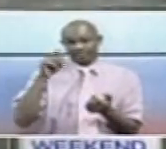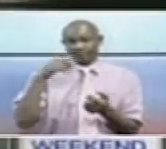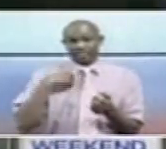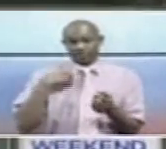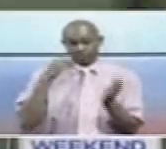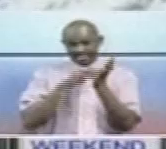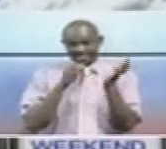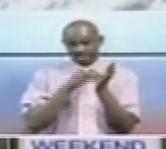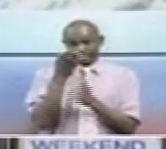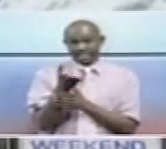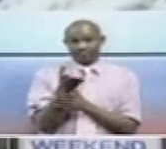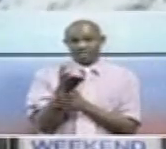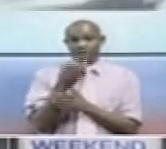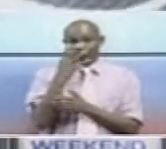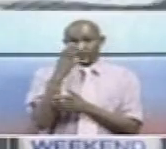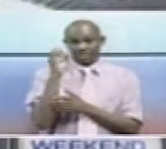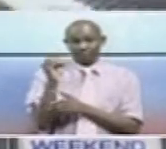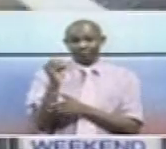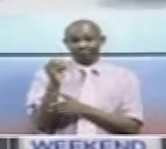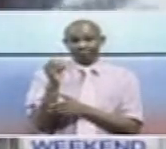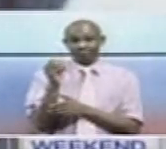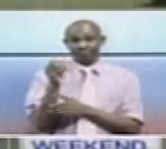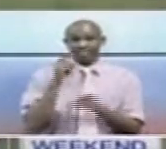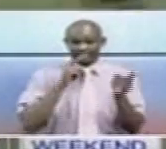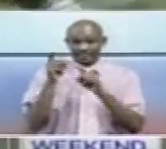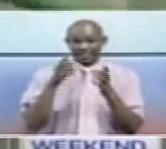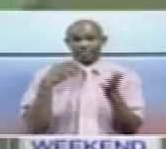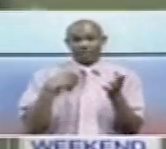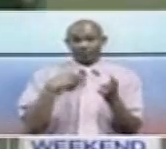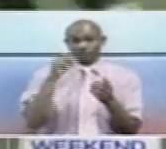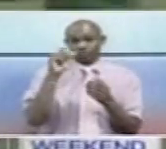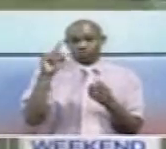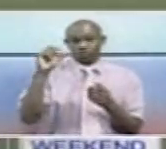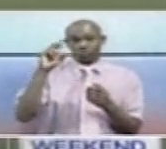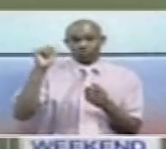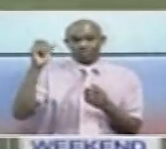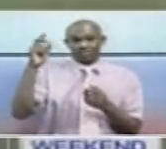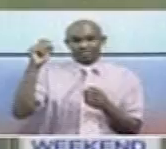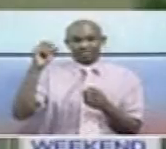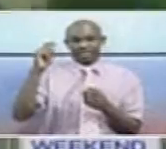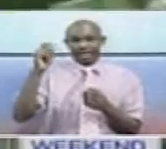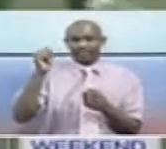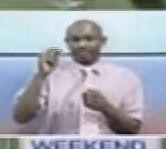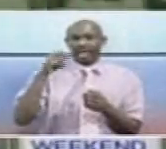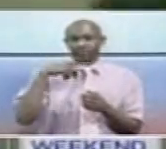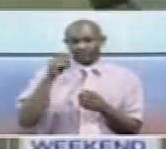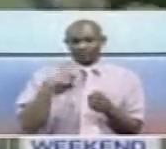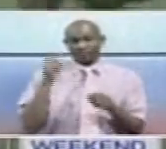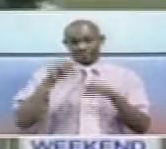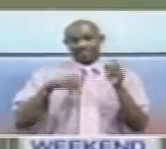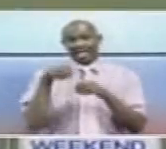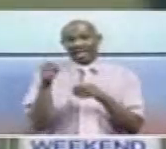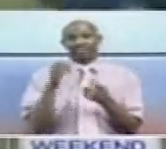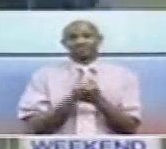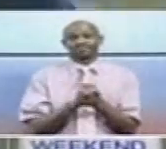into Machakos Queen's goal 4-0, while traveling Sultan Hamoud lost and were humiliated 3-0 by newcomers